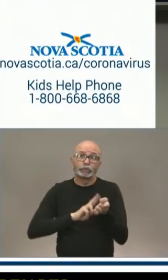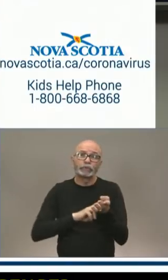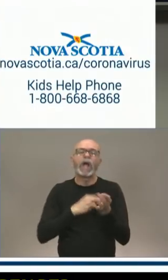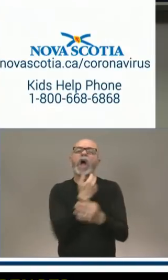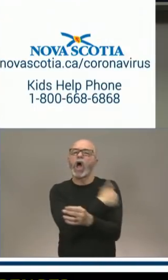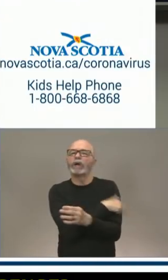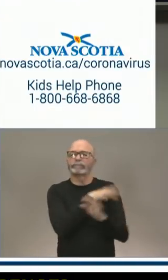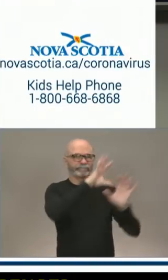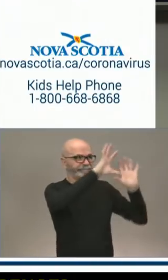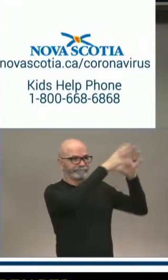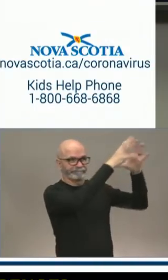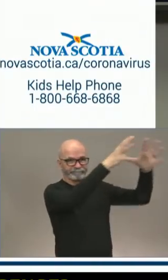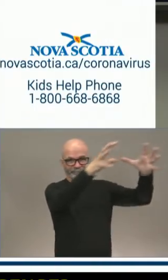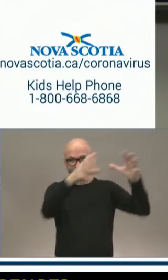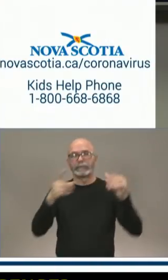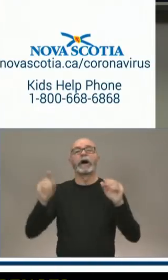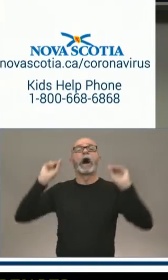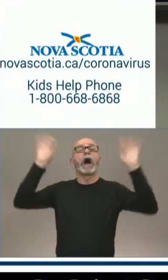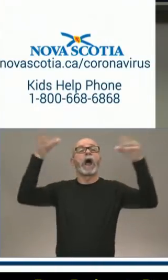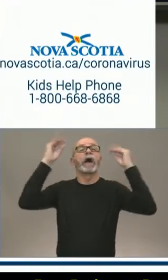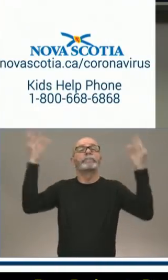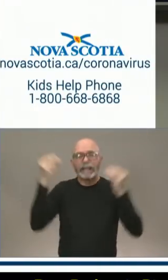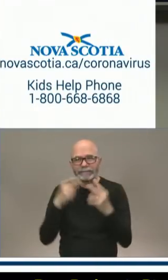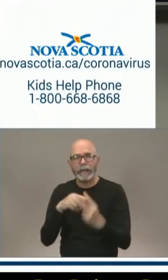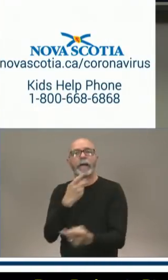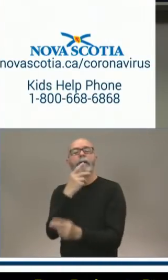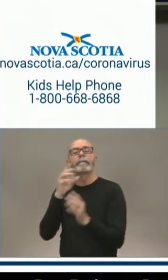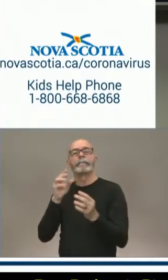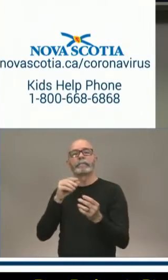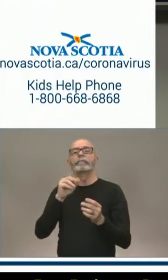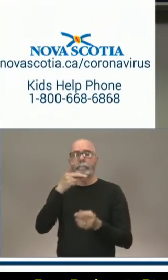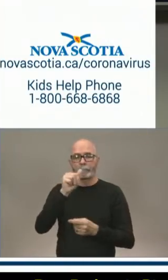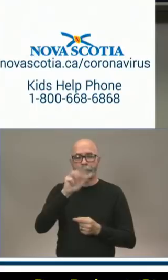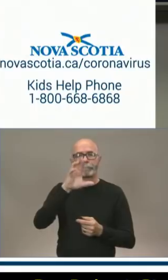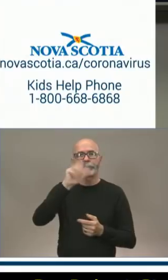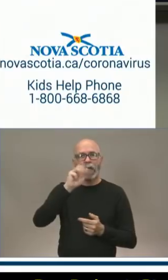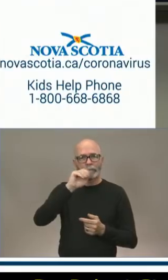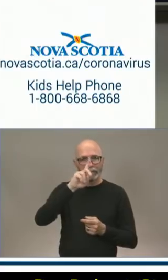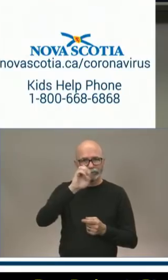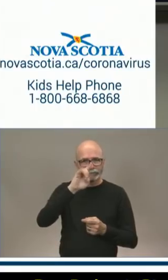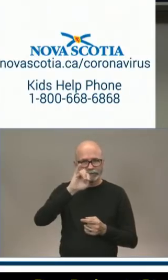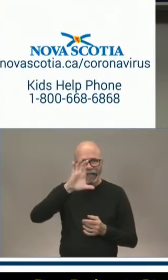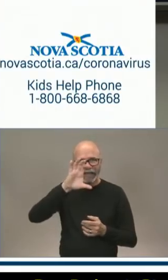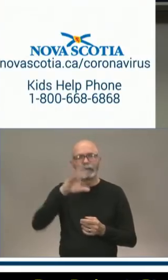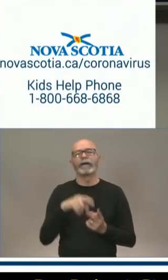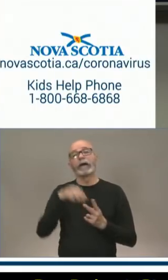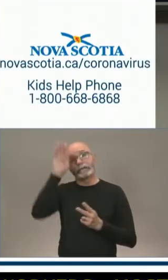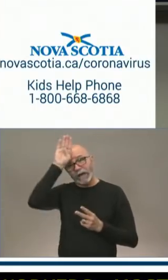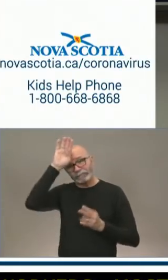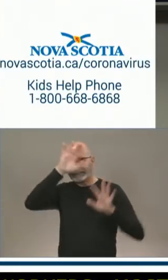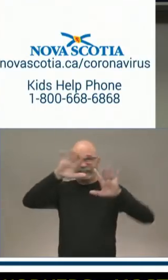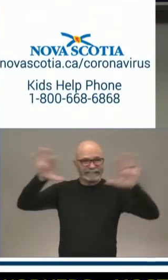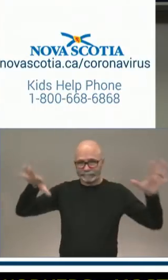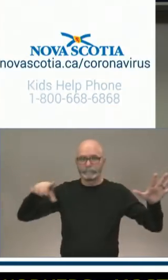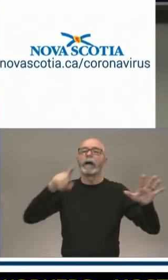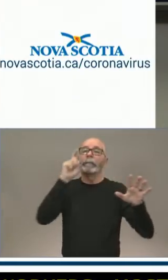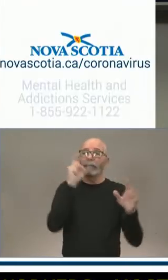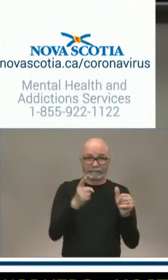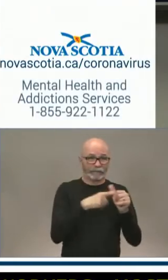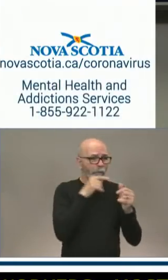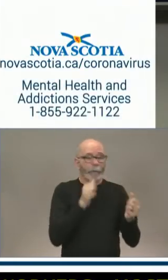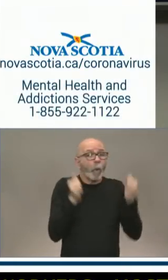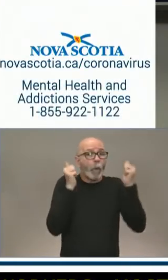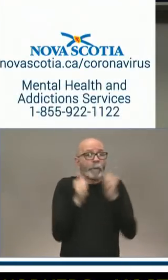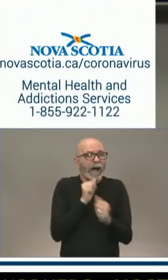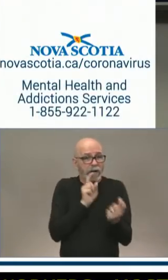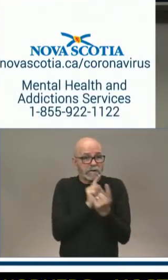were who could be in direct contact with a known or suspected or possible COVID patient. We're now